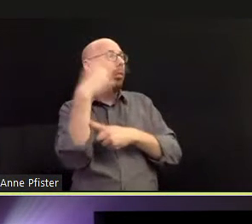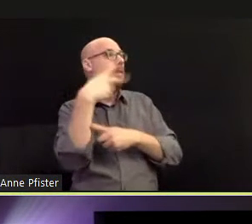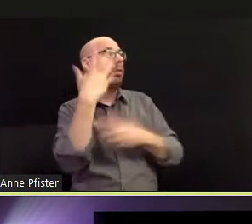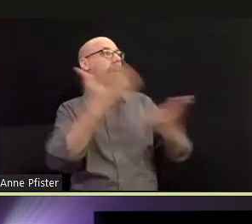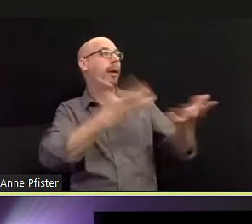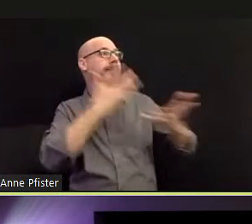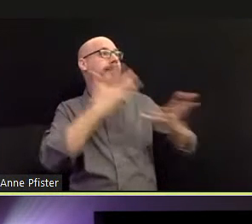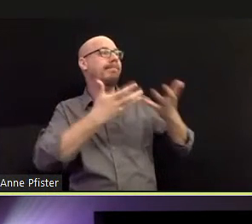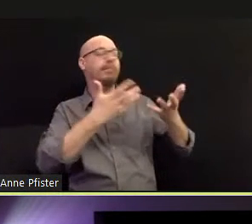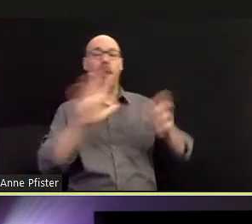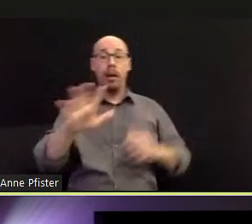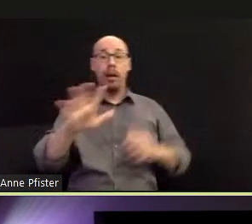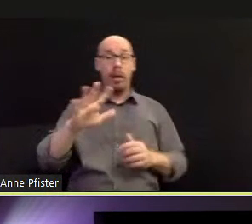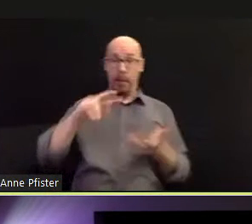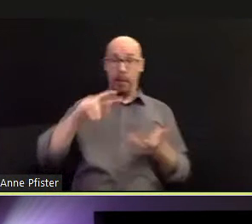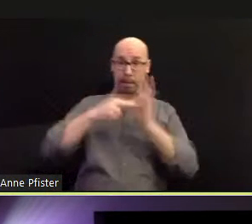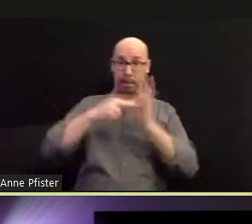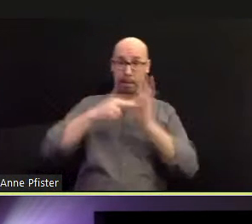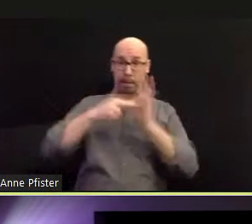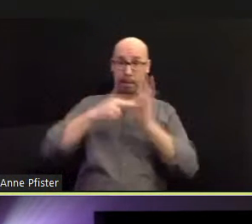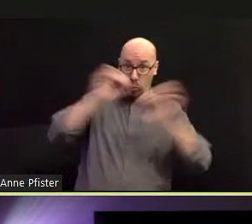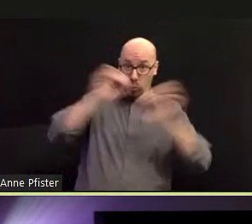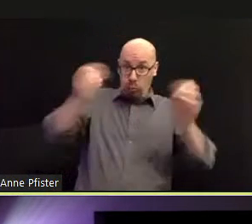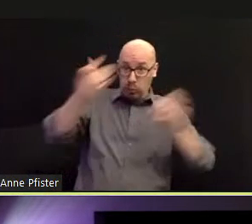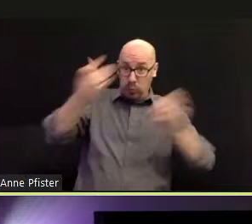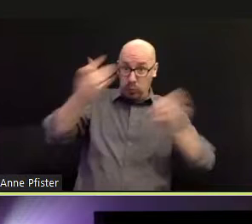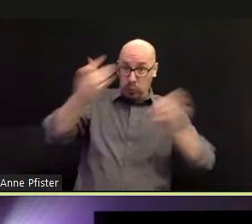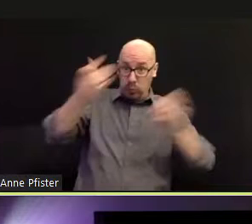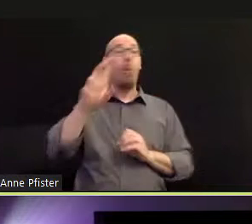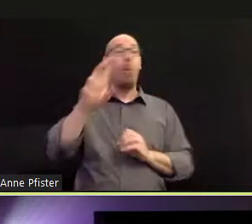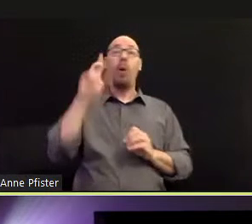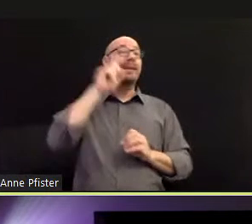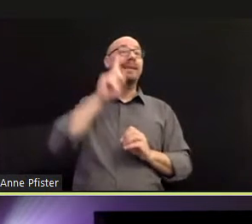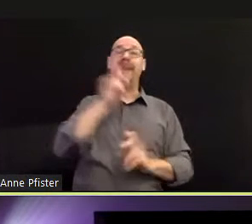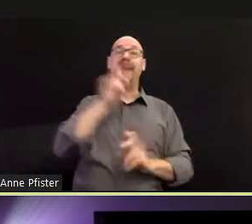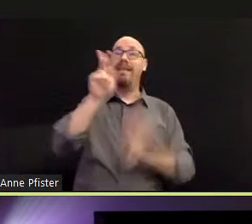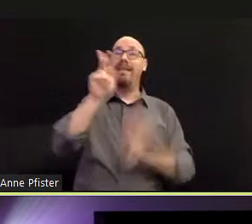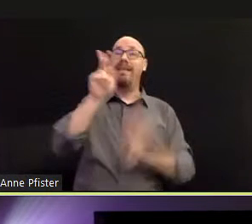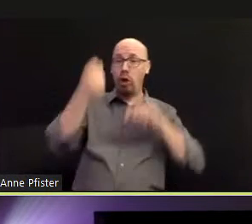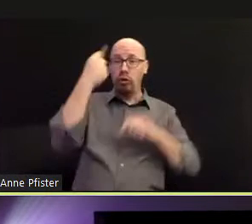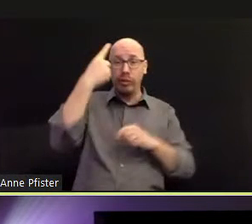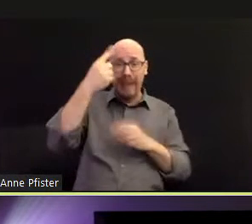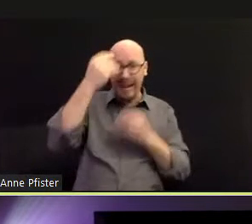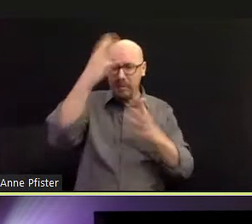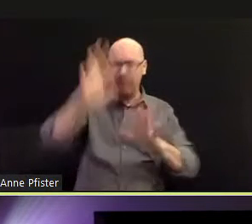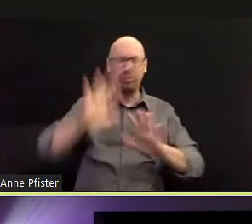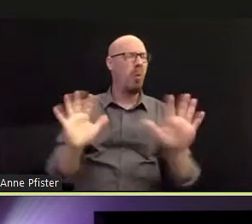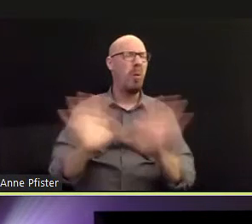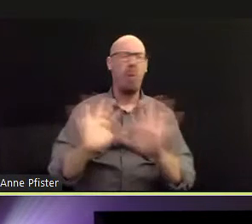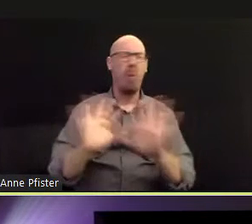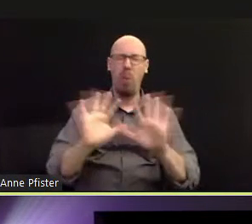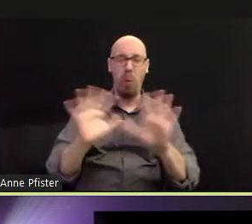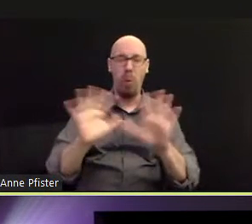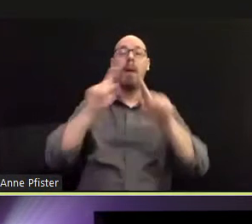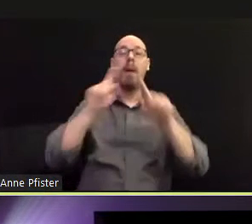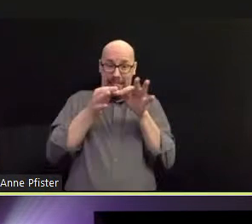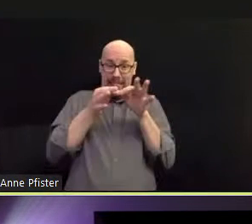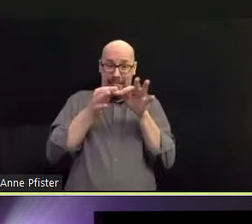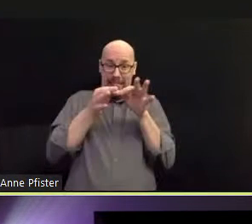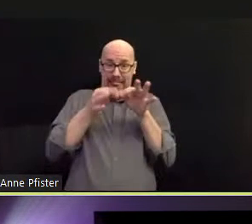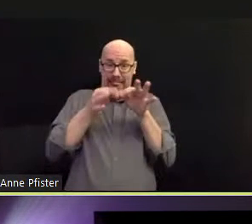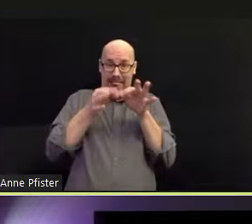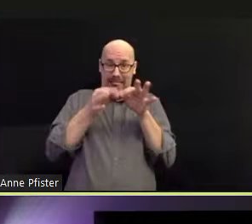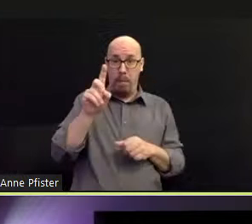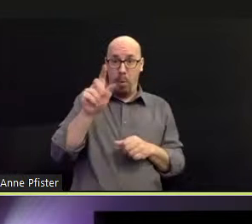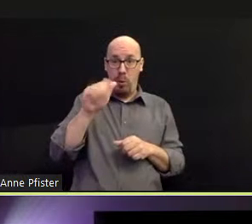of a lack of intelligence or an inability of deaf folks to understand information, but because of language modality,